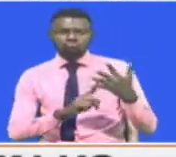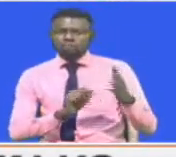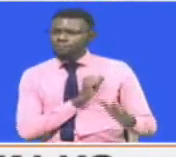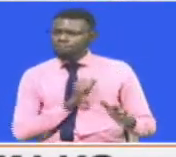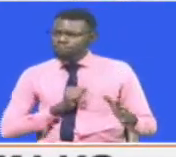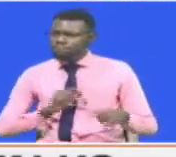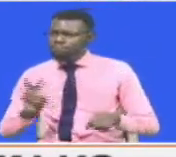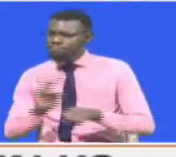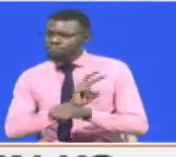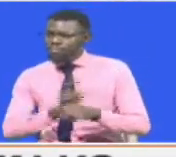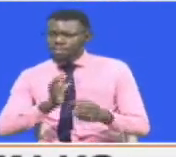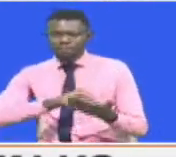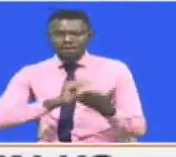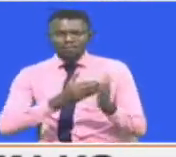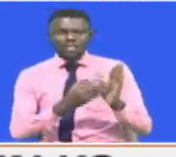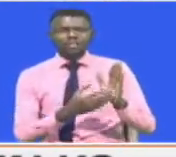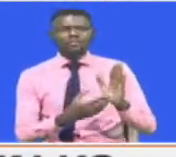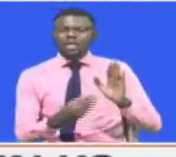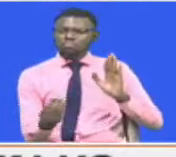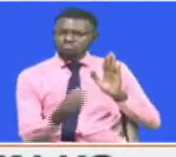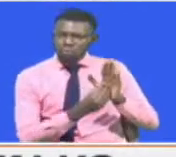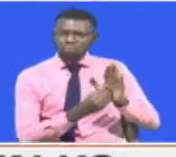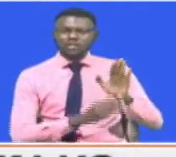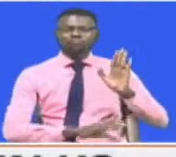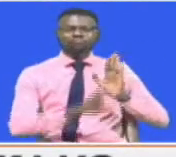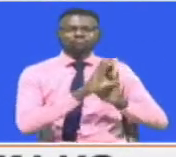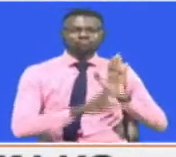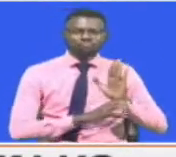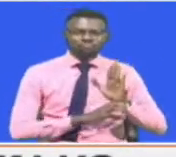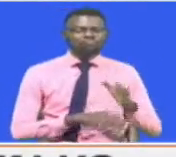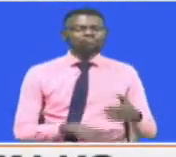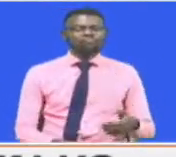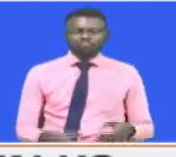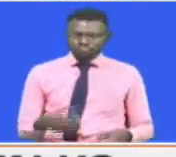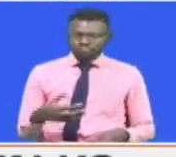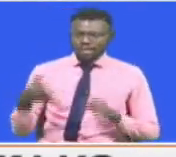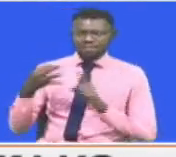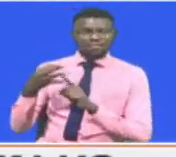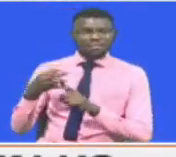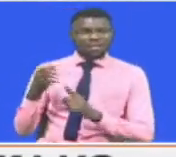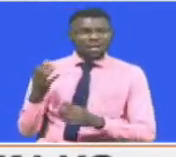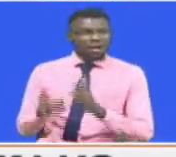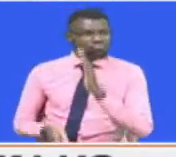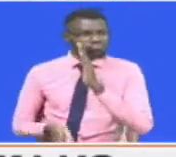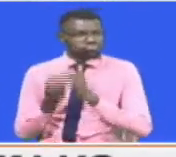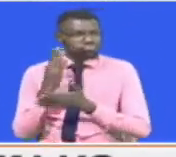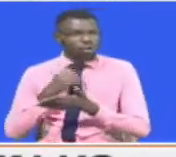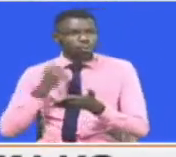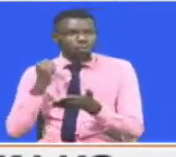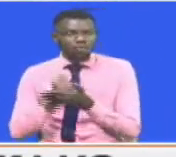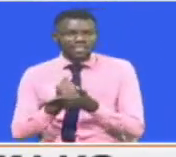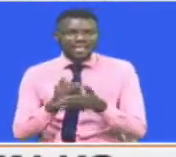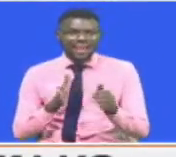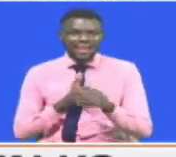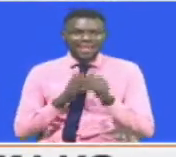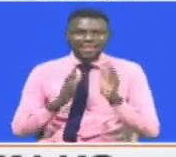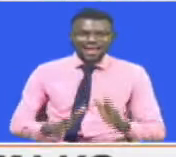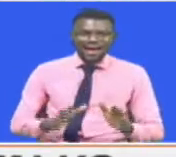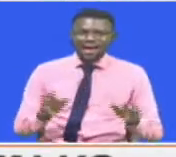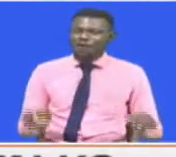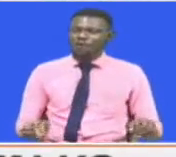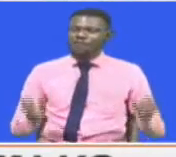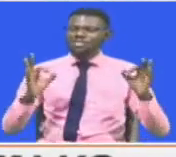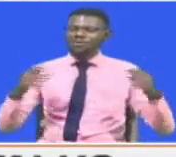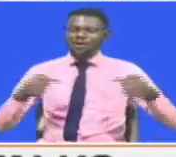Funds in the Constitution. 3, the creation of the Office of the Leader of the